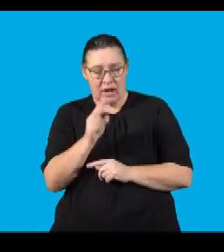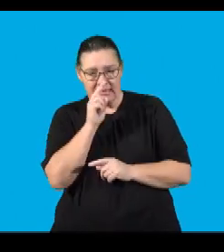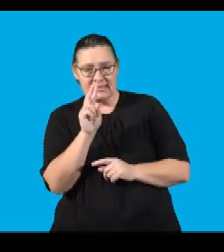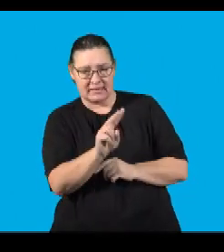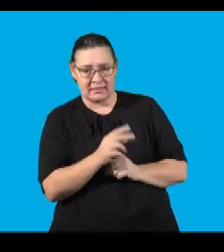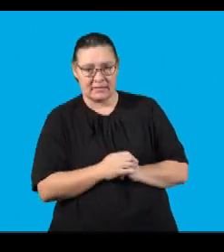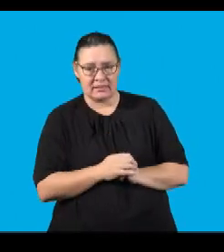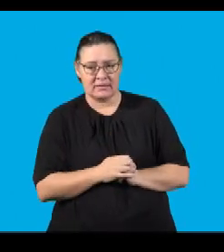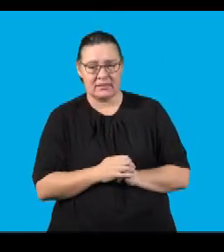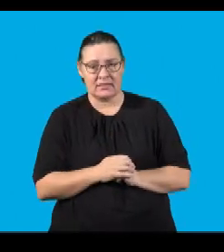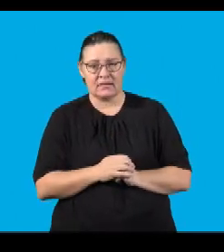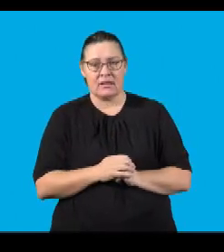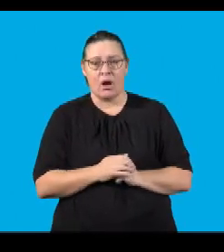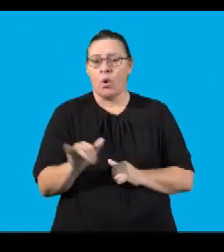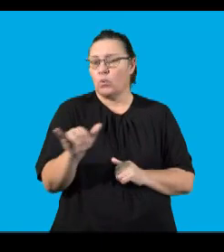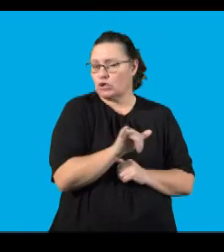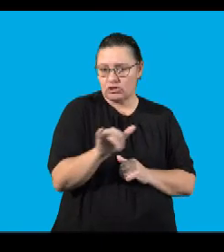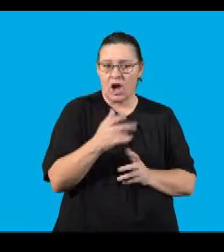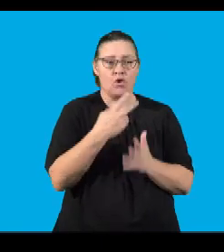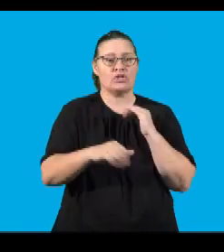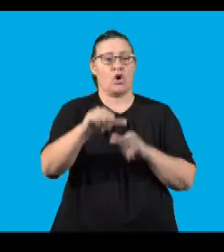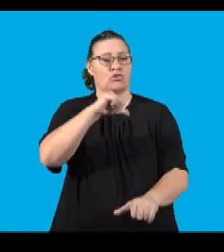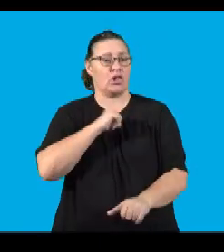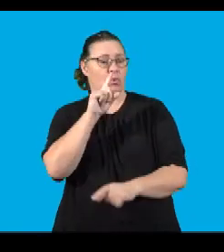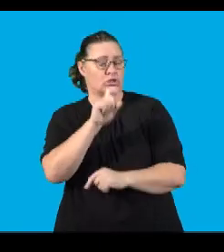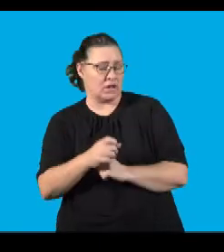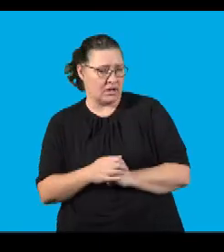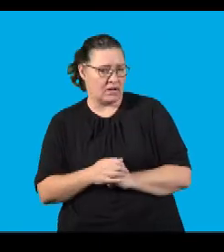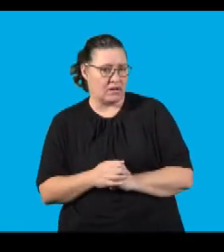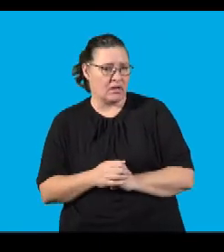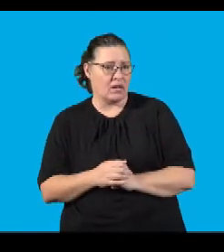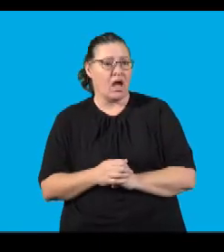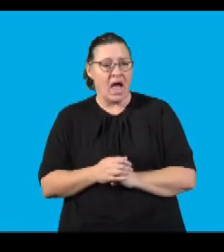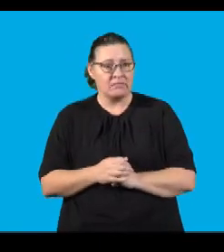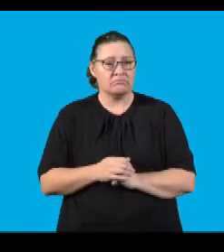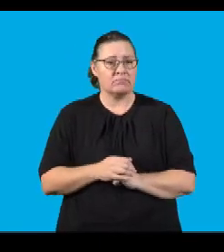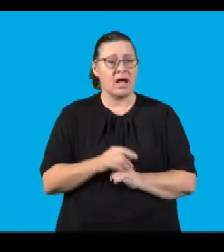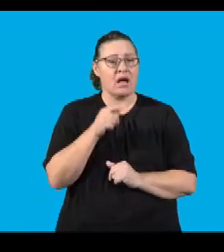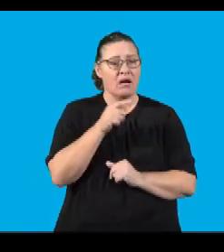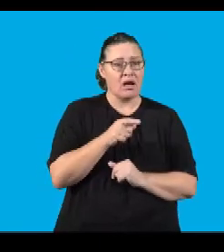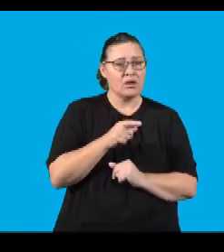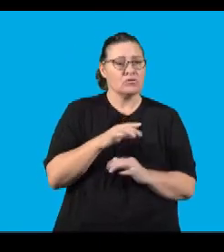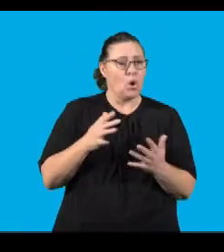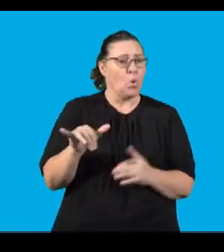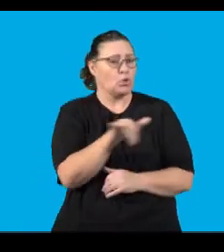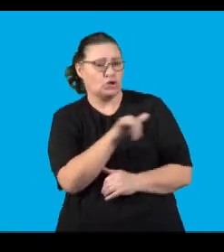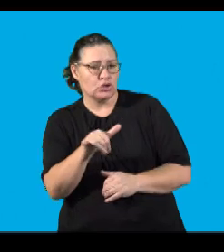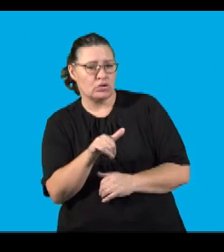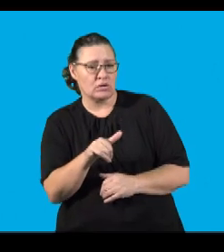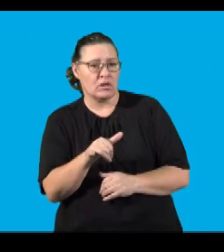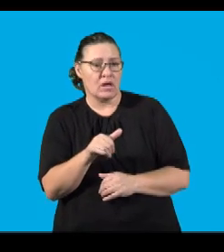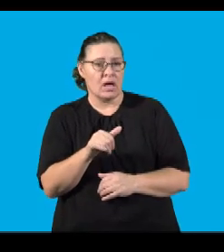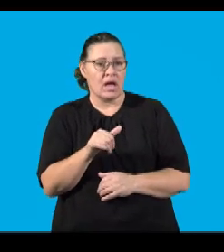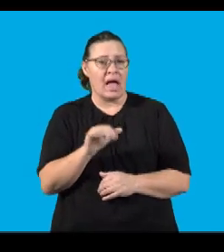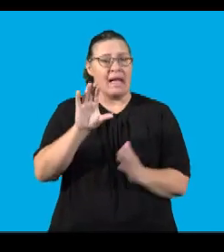you can see, so which is it? There's a rhetorical question. Is cancel culture an important tool for social justice or a new